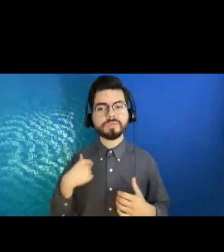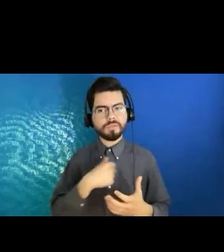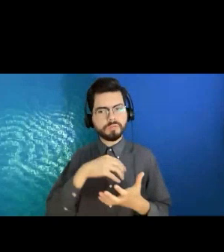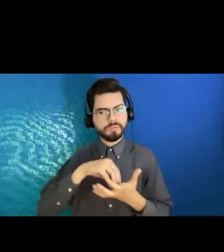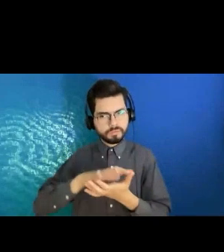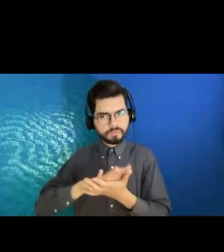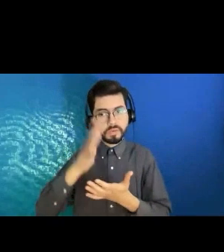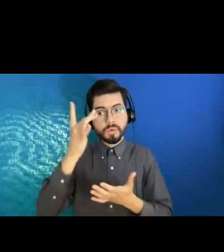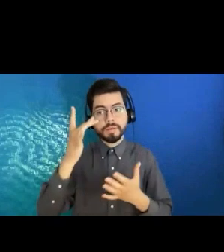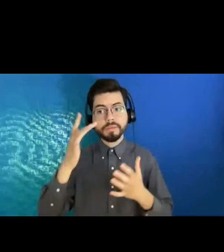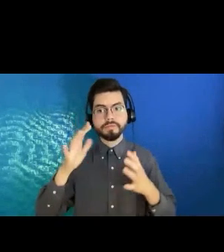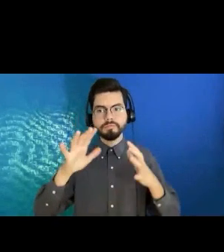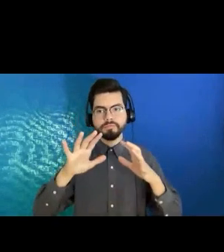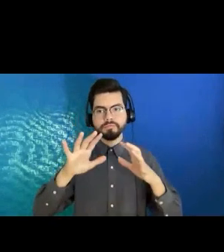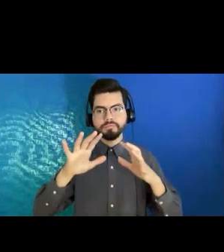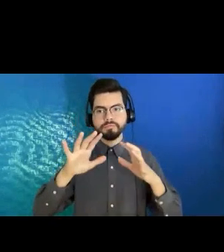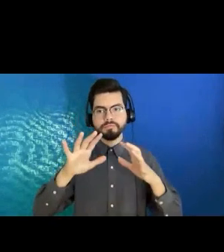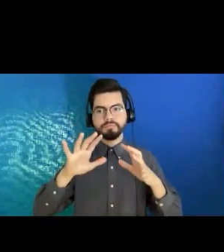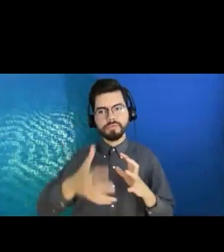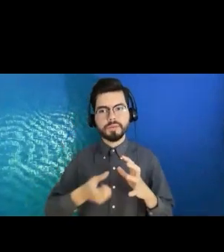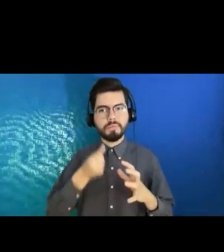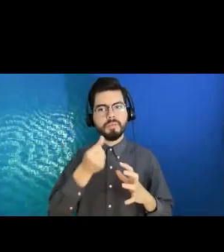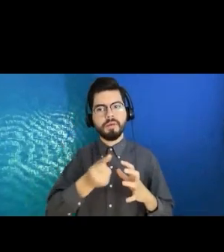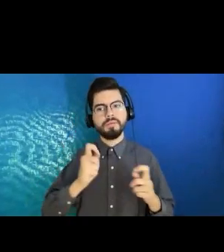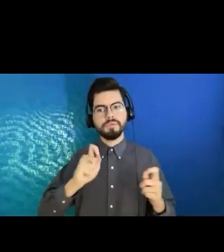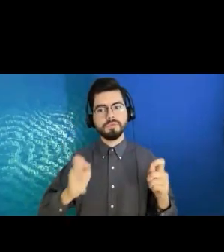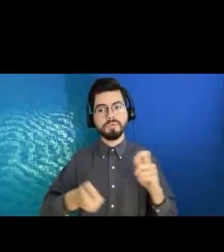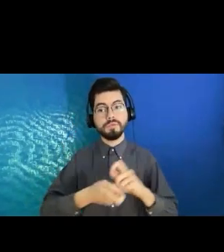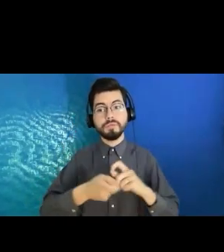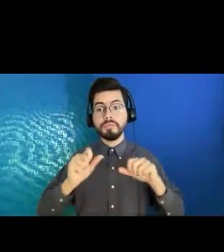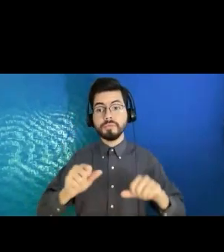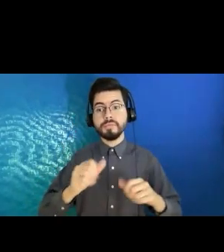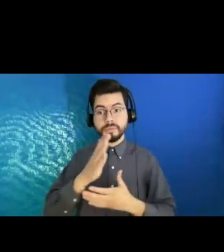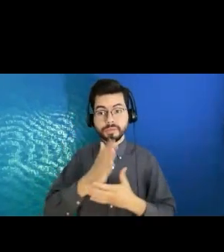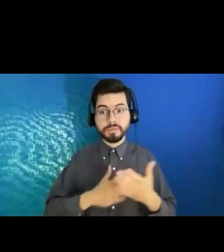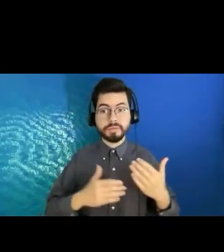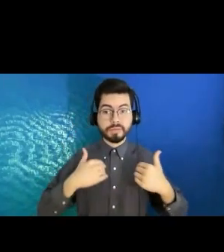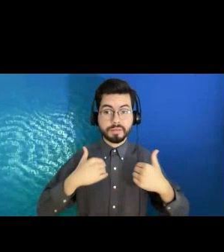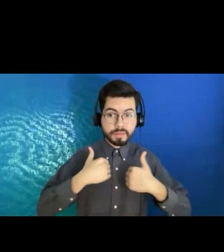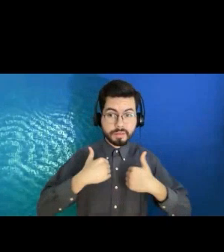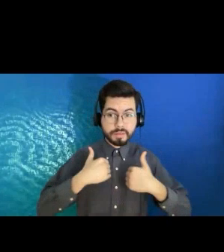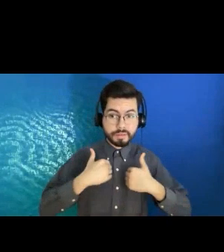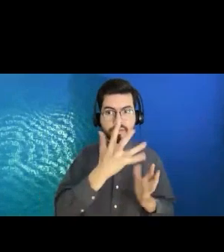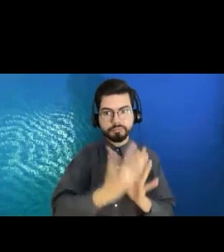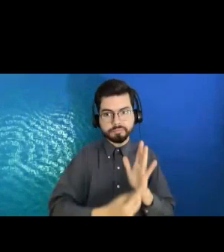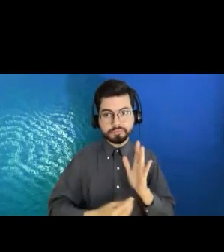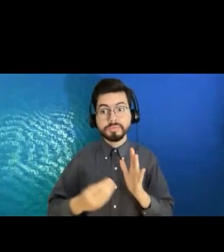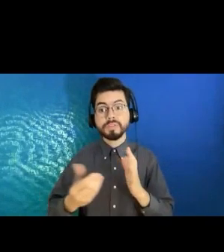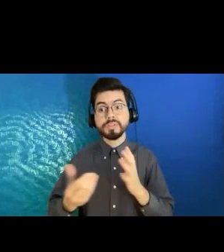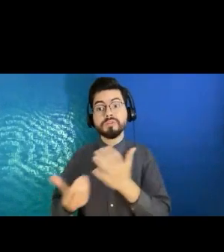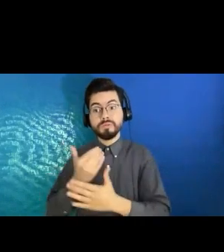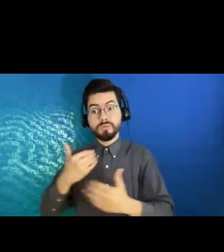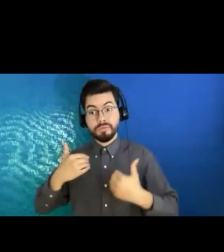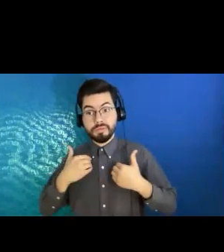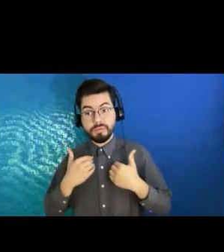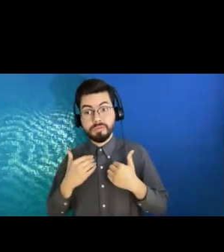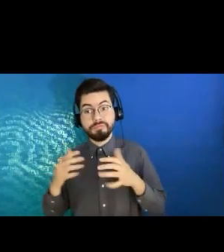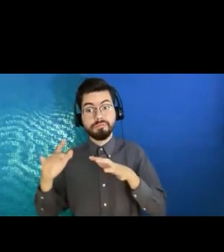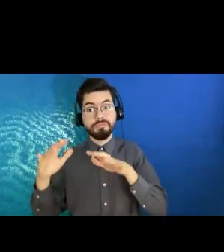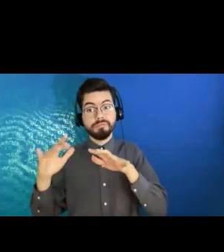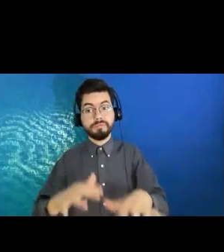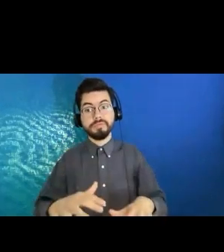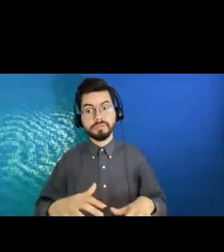we might get some of these species disappearing, but other species coming in. So this is kind of just a baseline for future scientists,